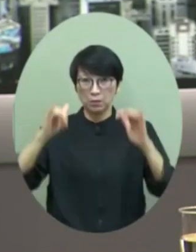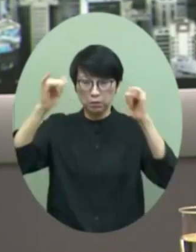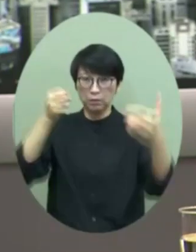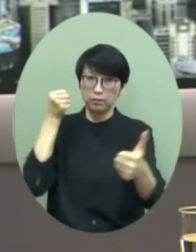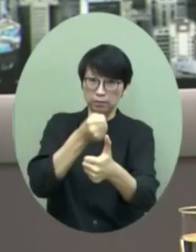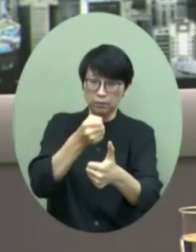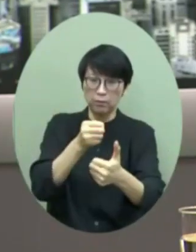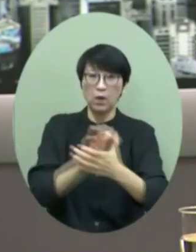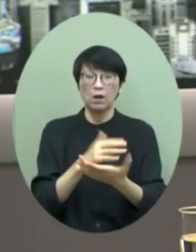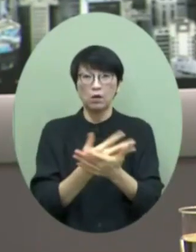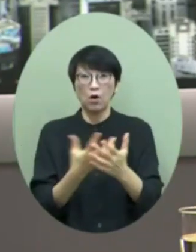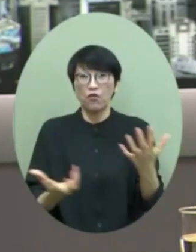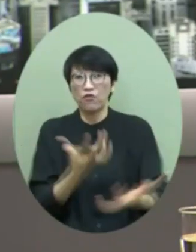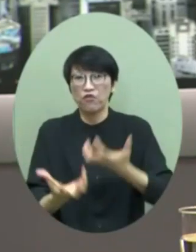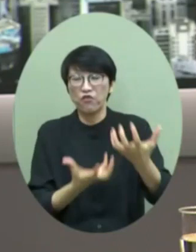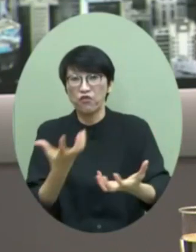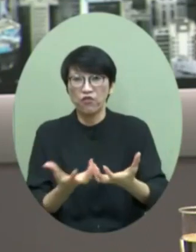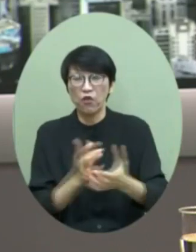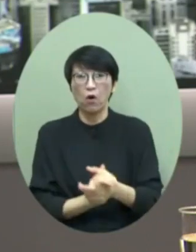threaten with force to